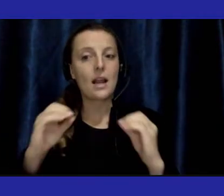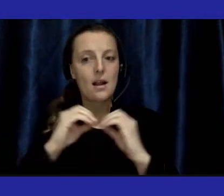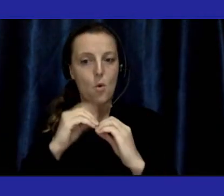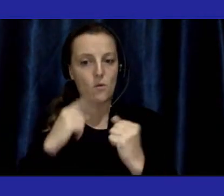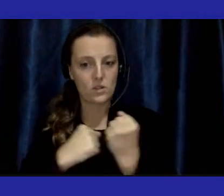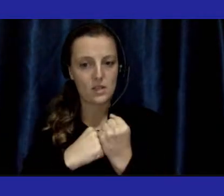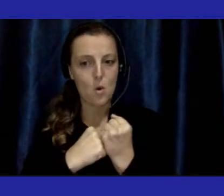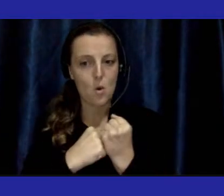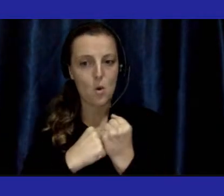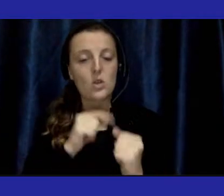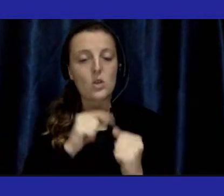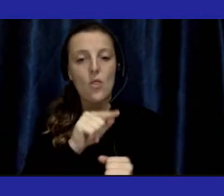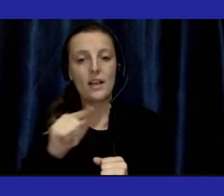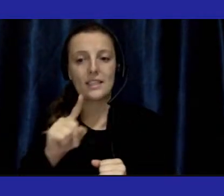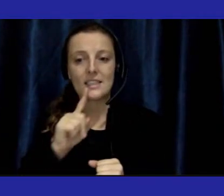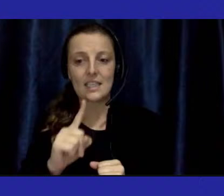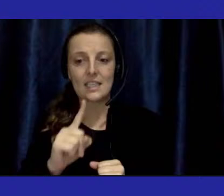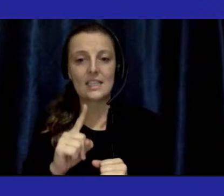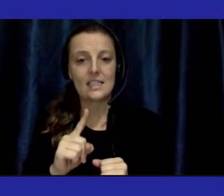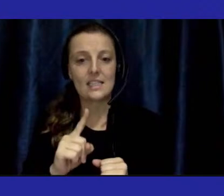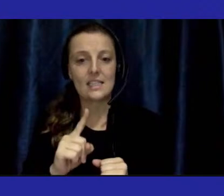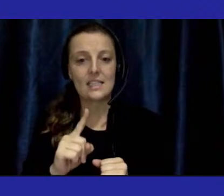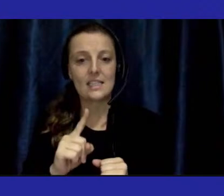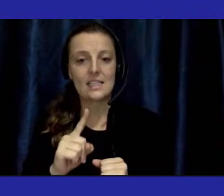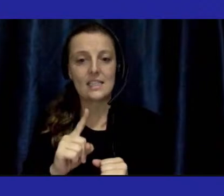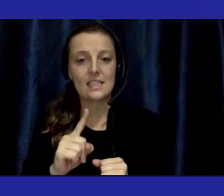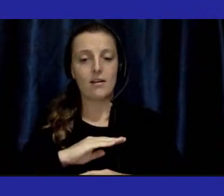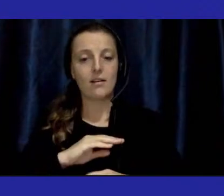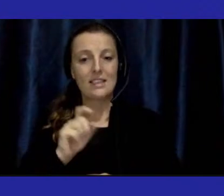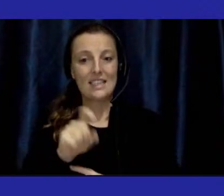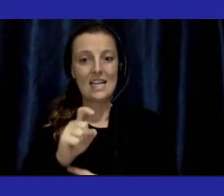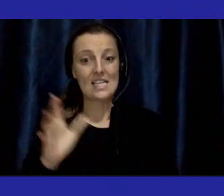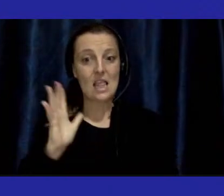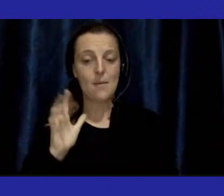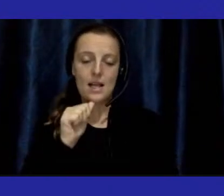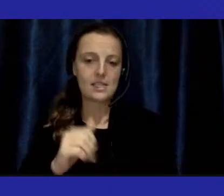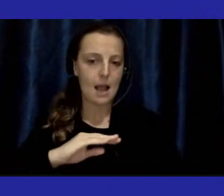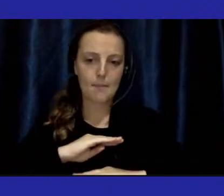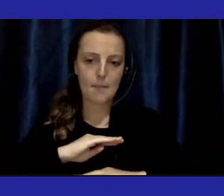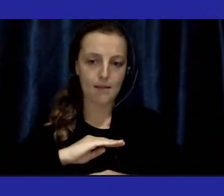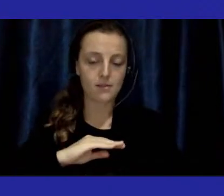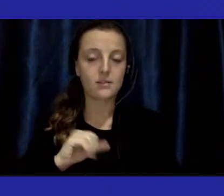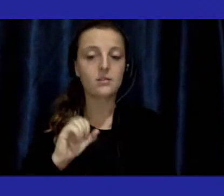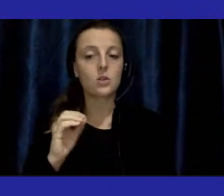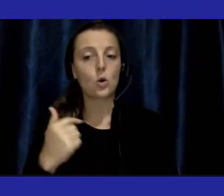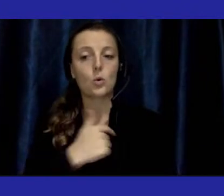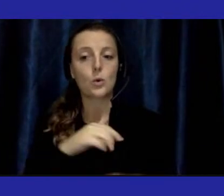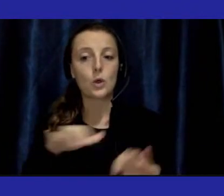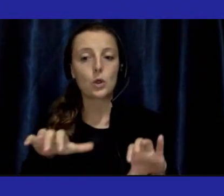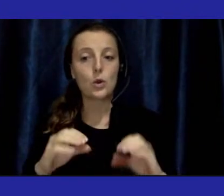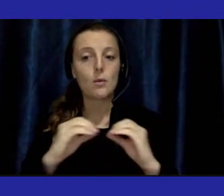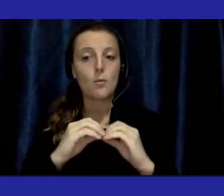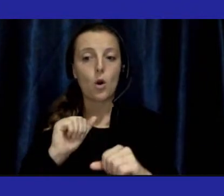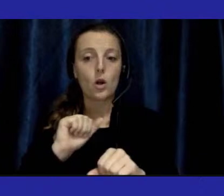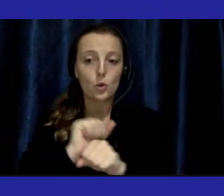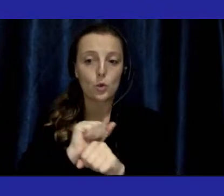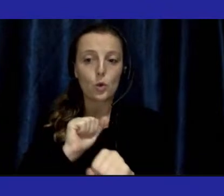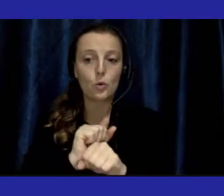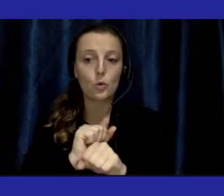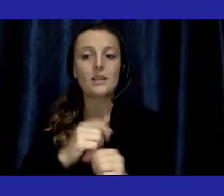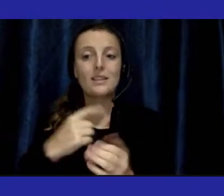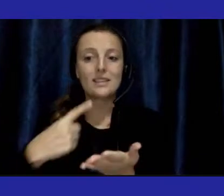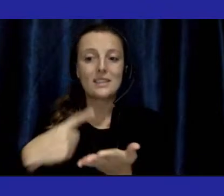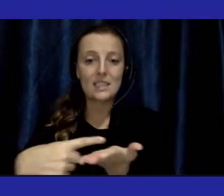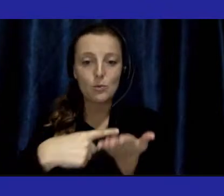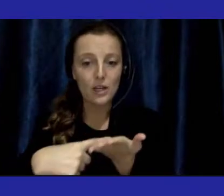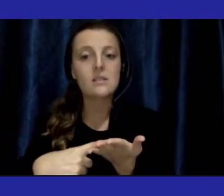unmet needs in the past, right? And doing more group debriefs, more wellness events. That's capacity related,